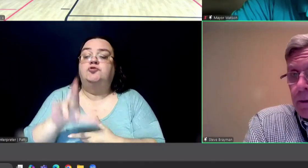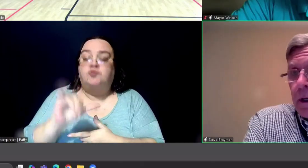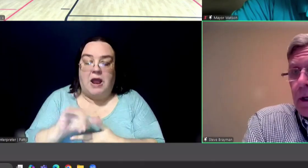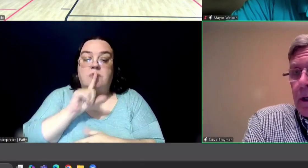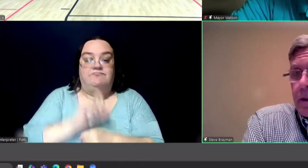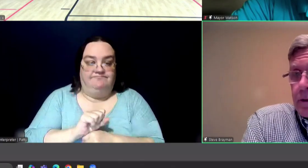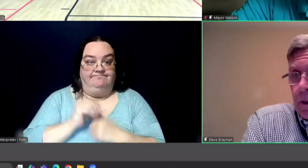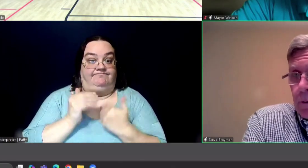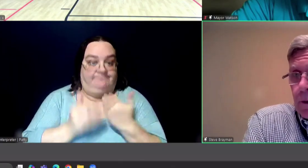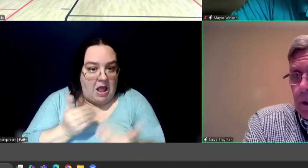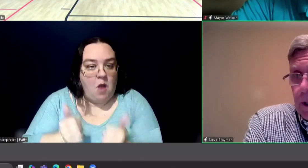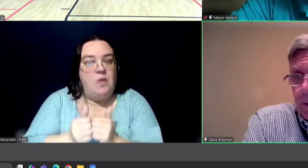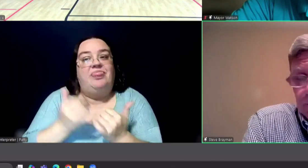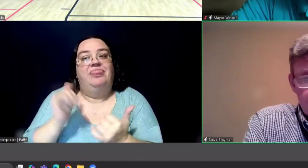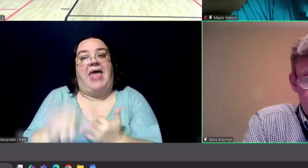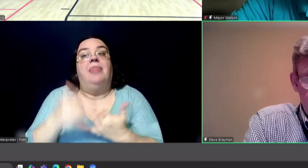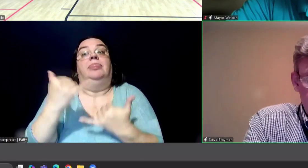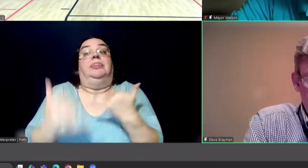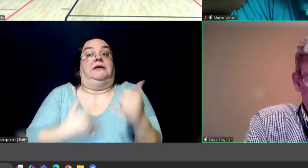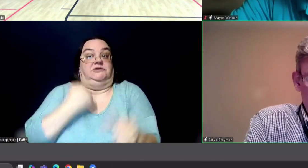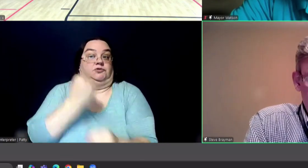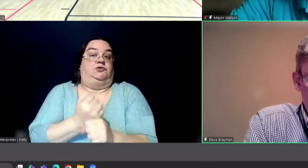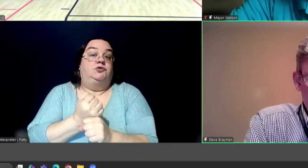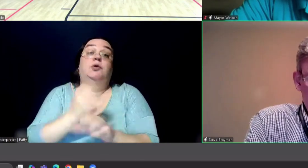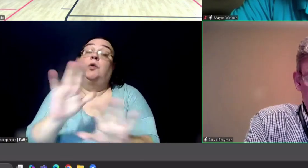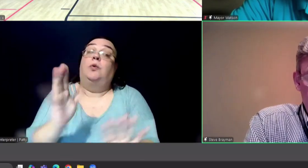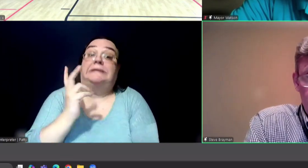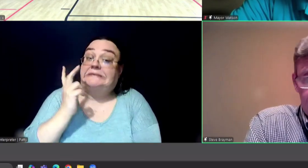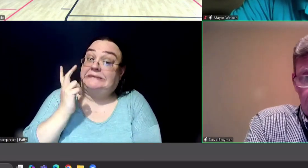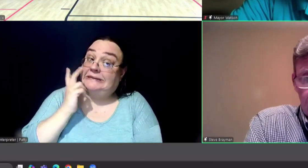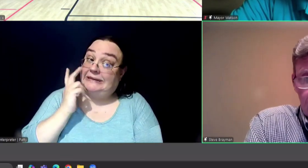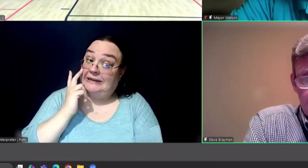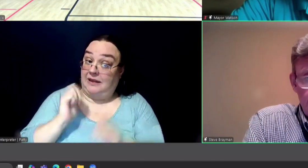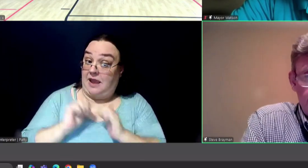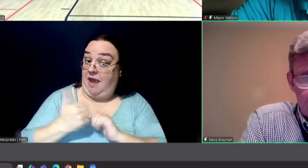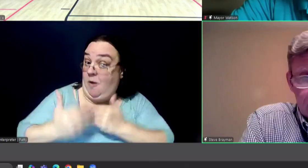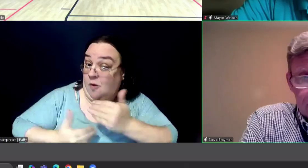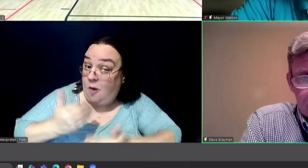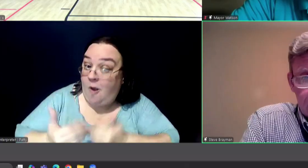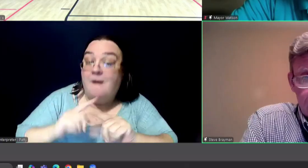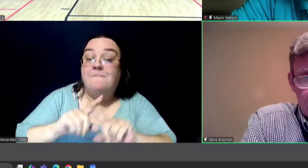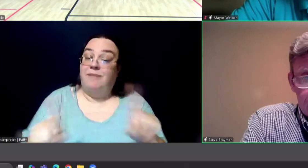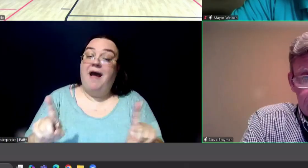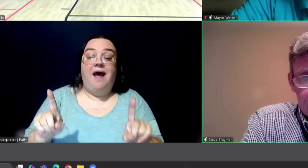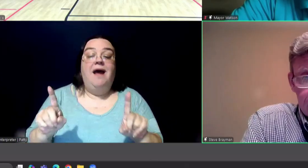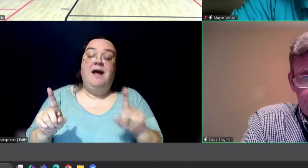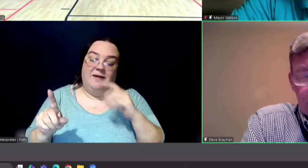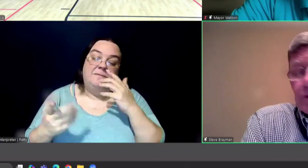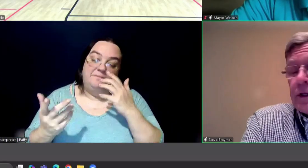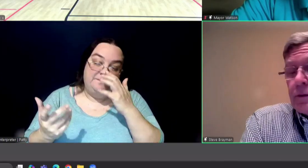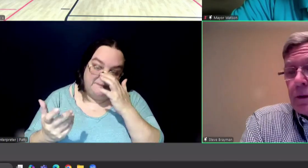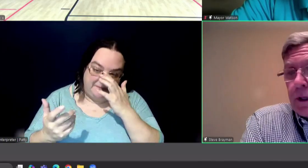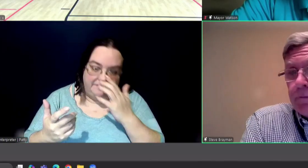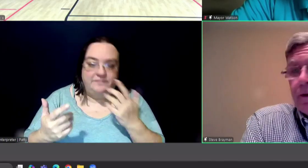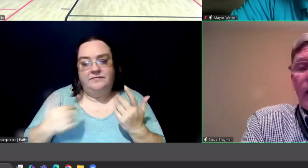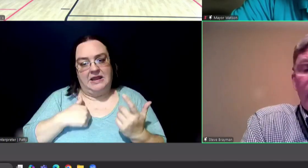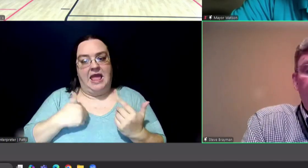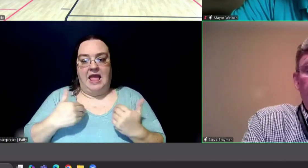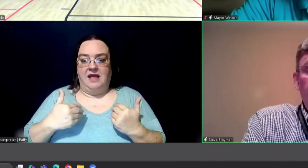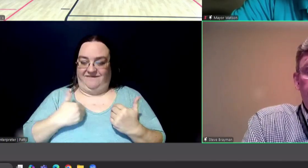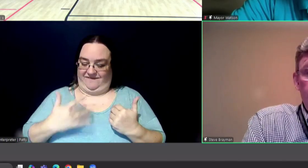year. So we'll see how that pans out. But I have a real sense of